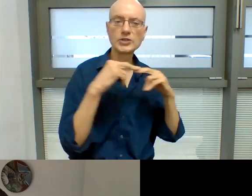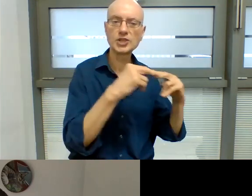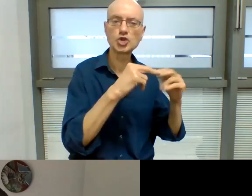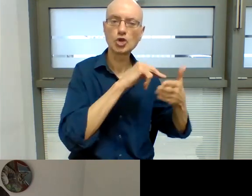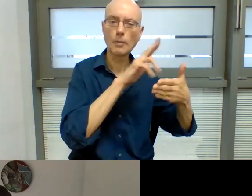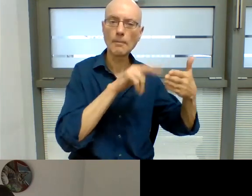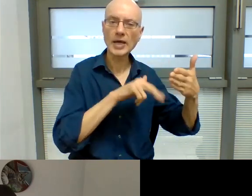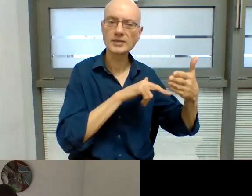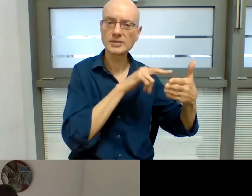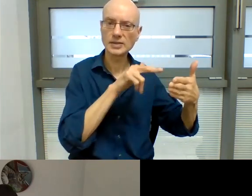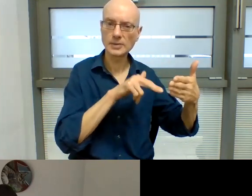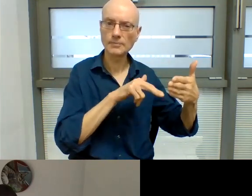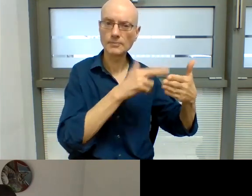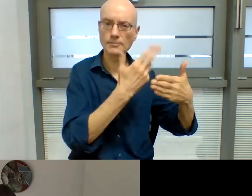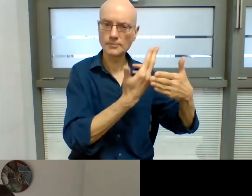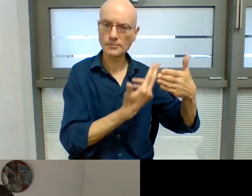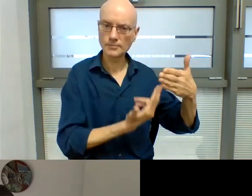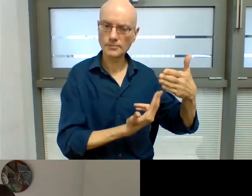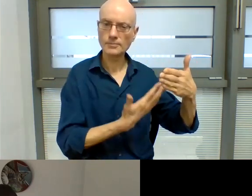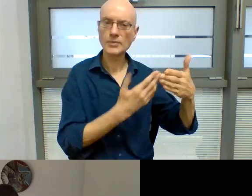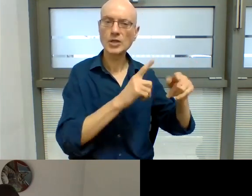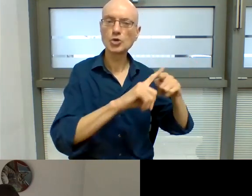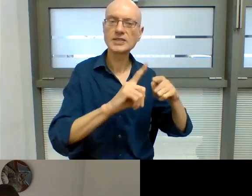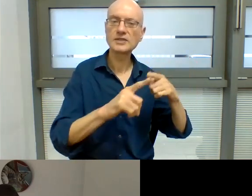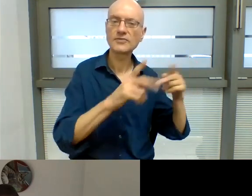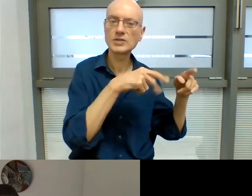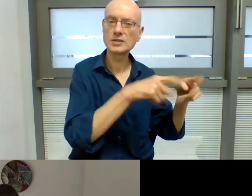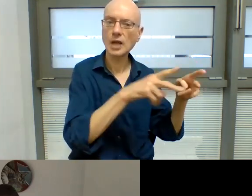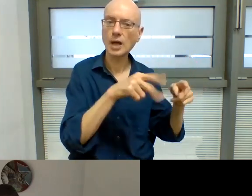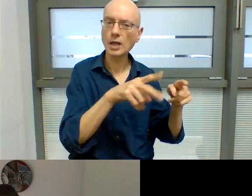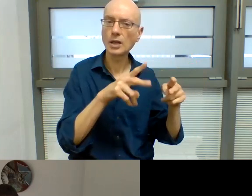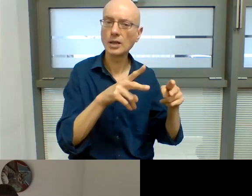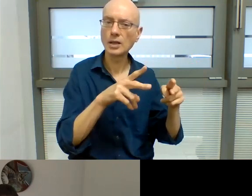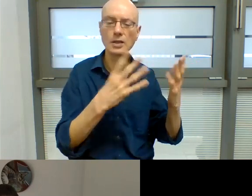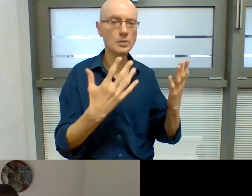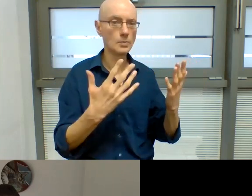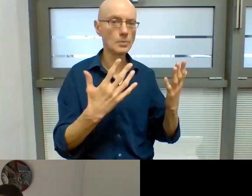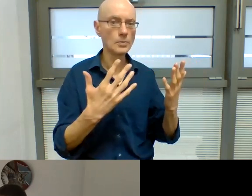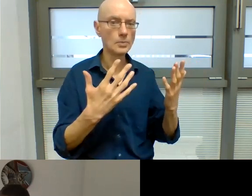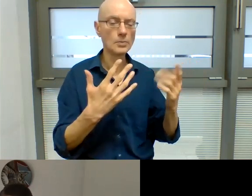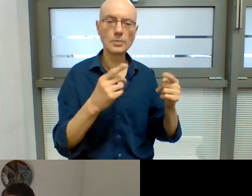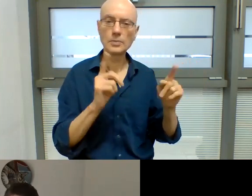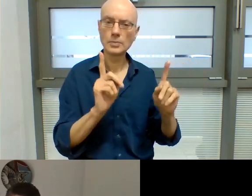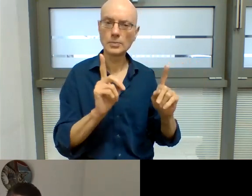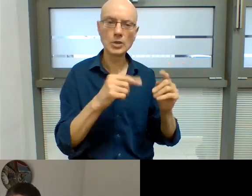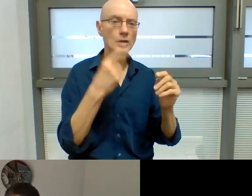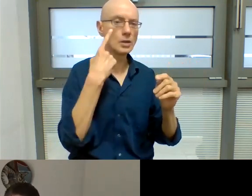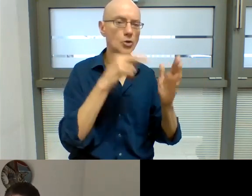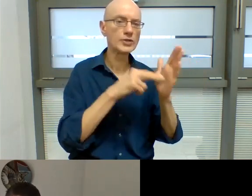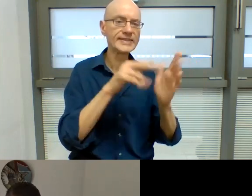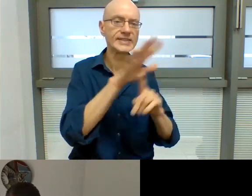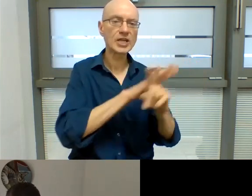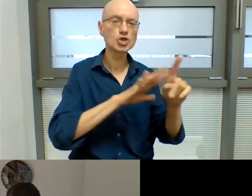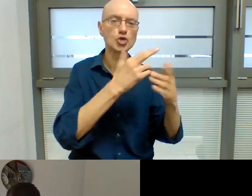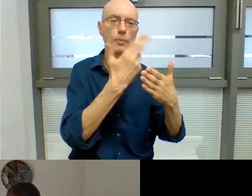painting, you know, the genres, especially like, you know, we're looking at the you know, National Portrait Gallery